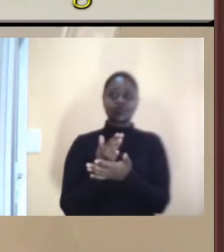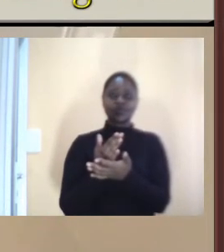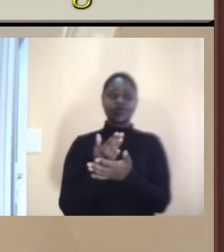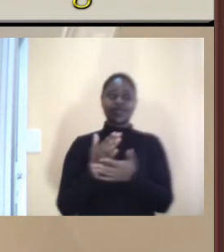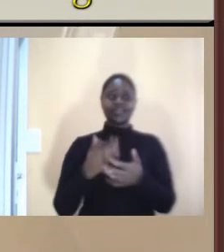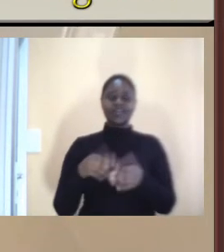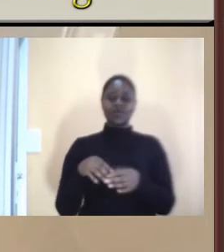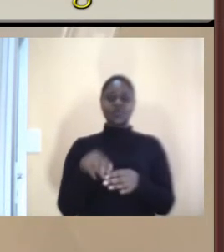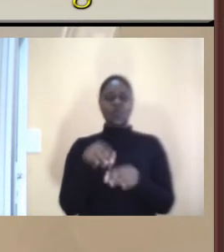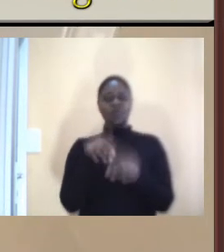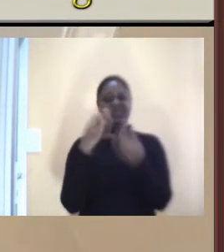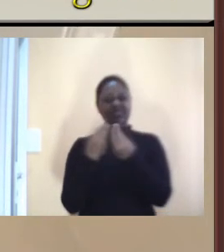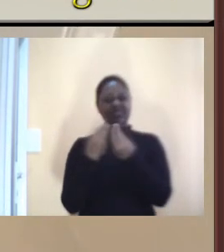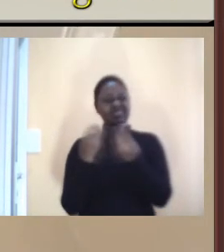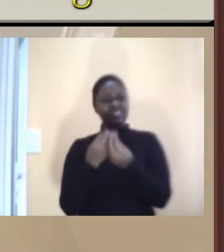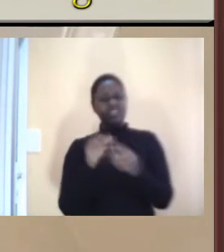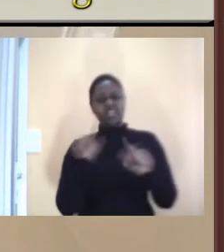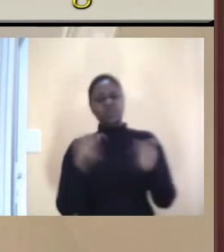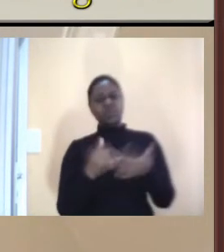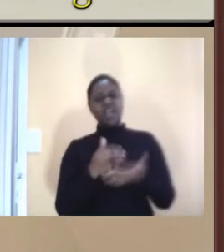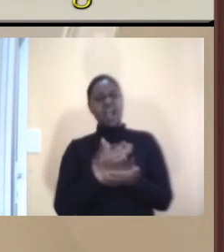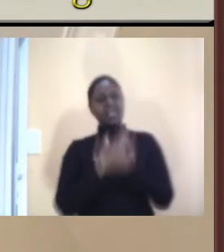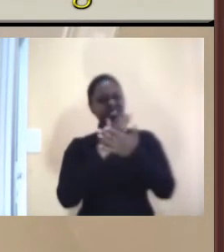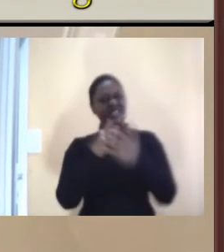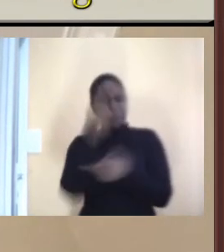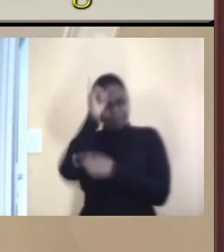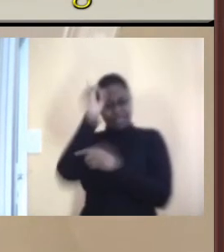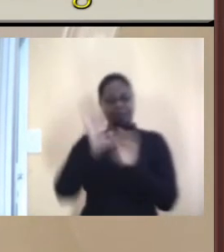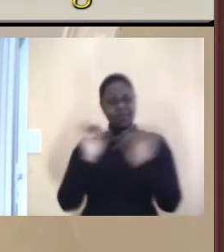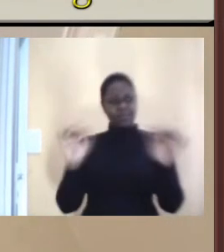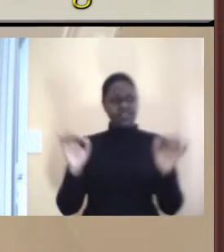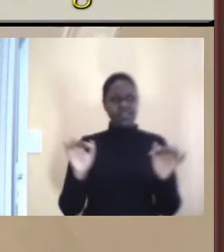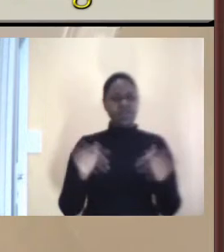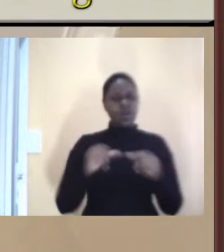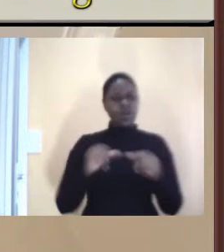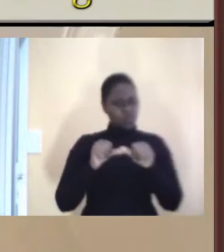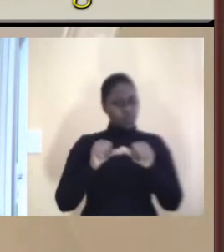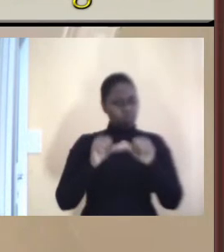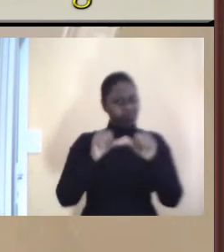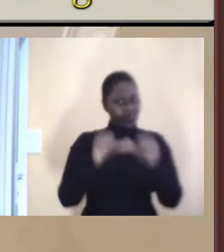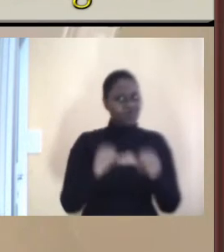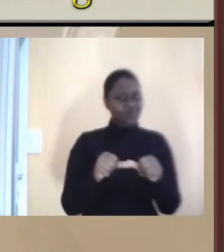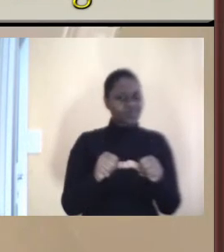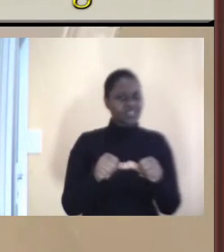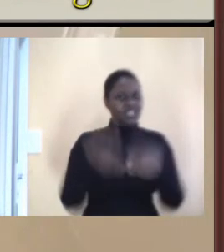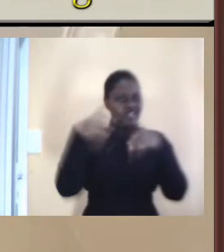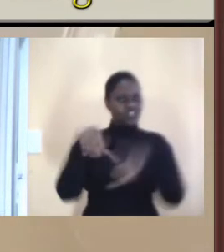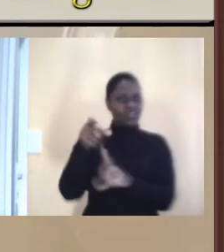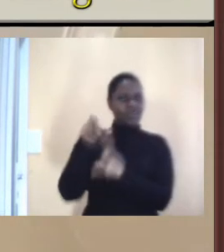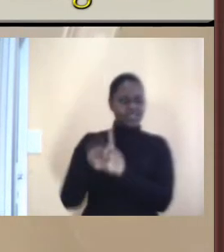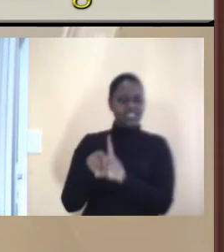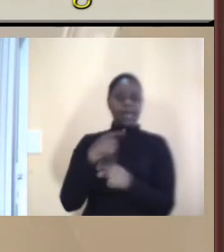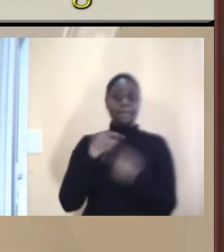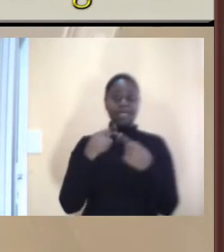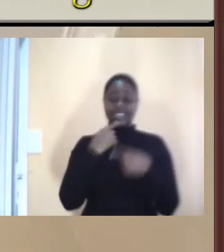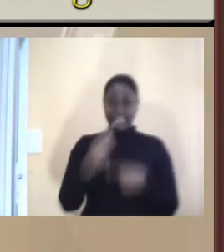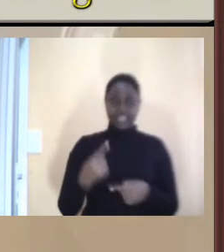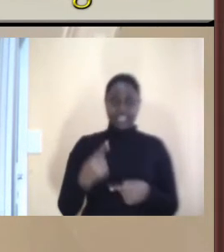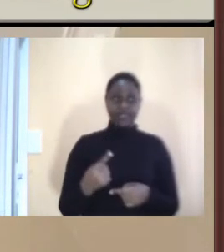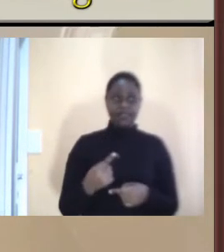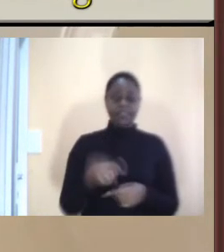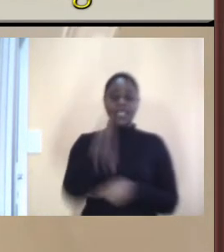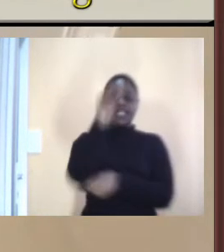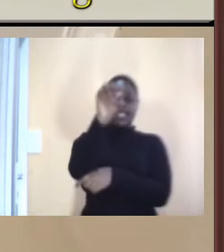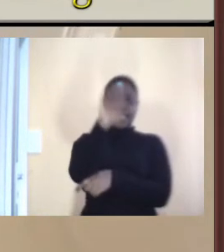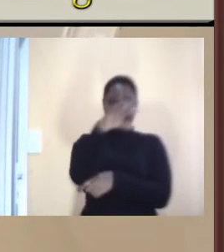your bile, which does not assist our people. Let us continue, Honorable Chairperson, by saying that the